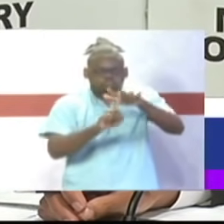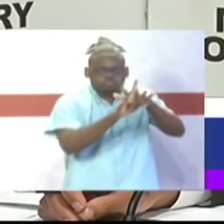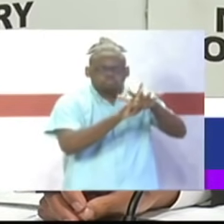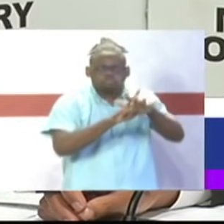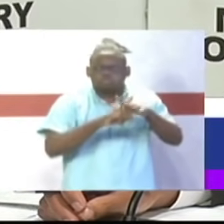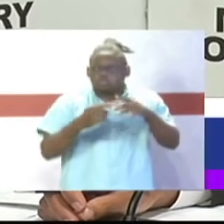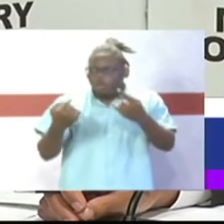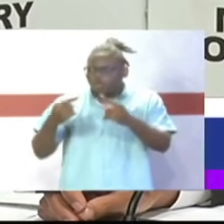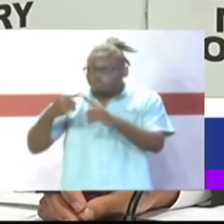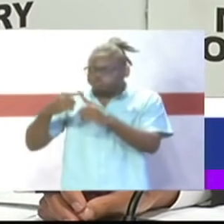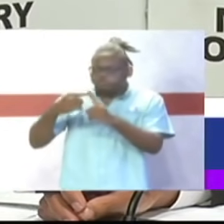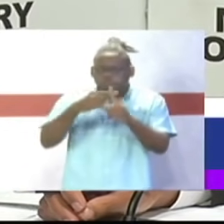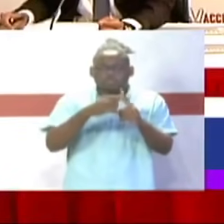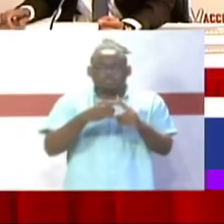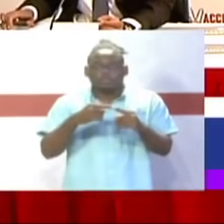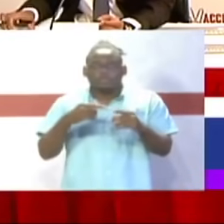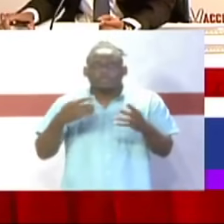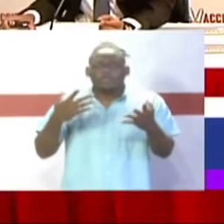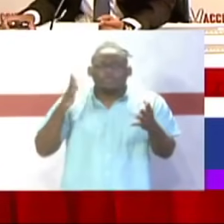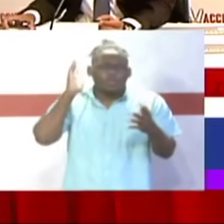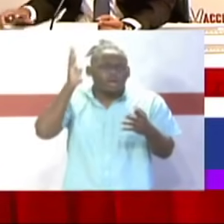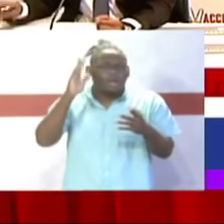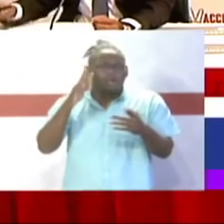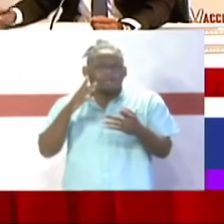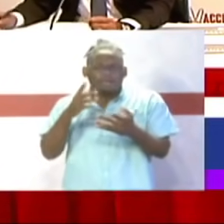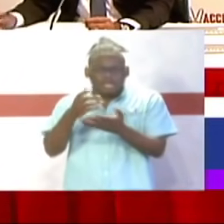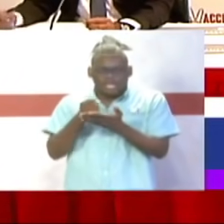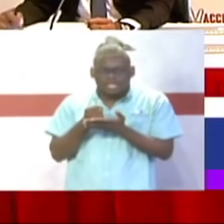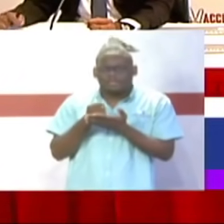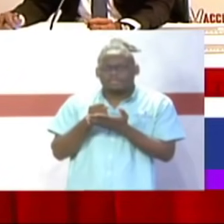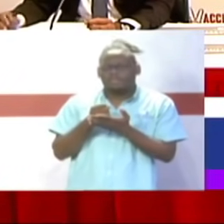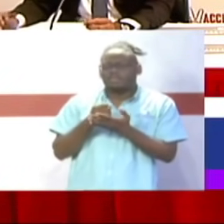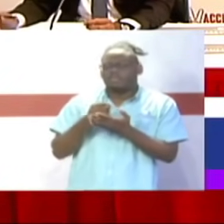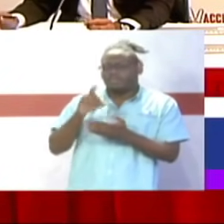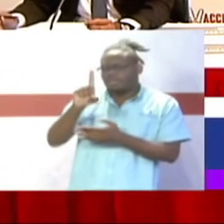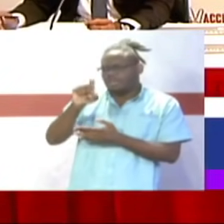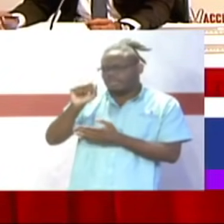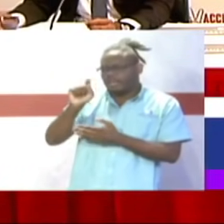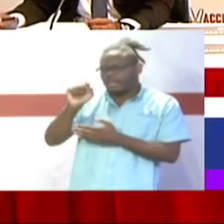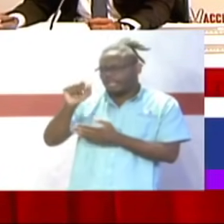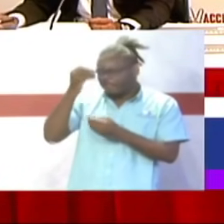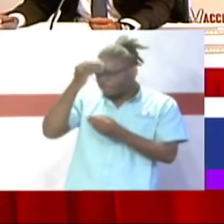Education. Thank you, CMO. And now on to Newsday, please.